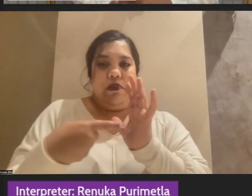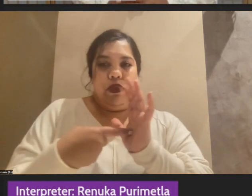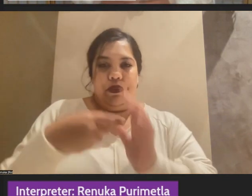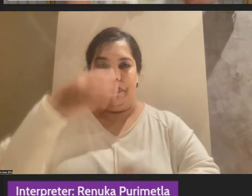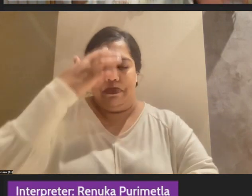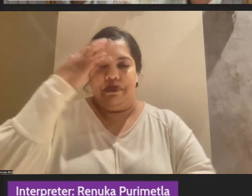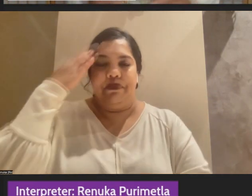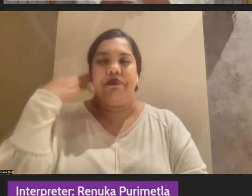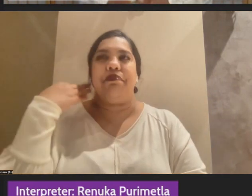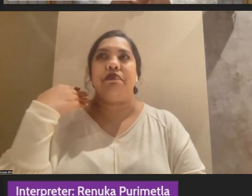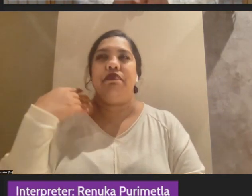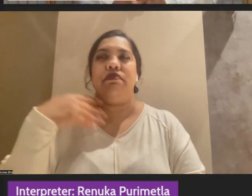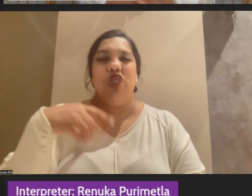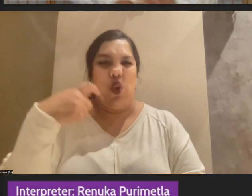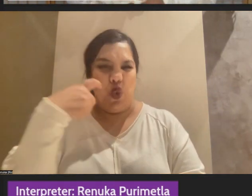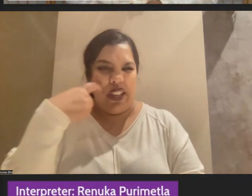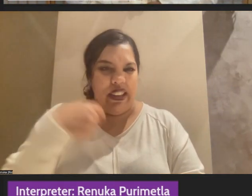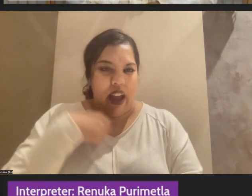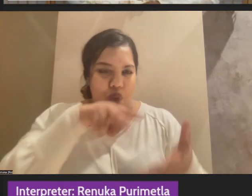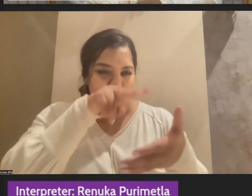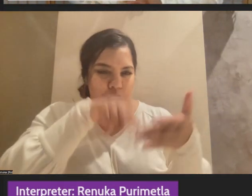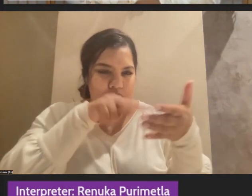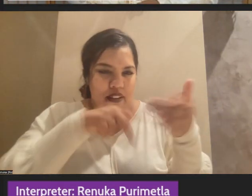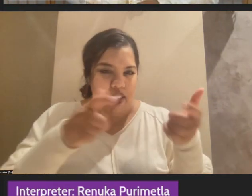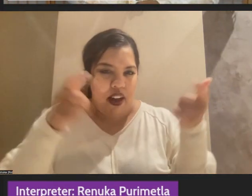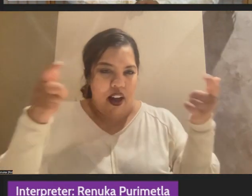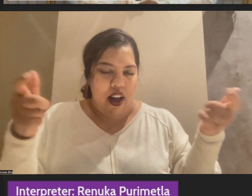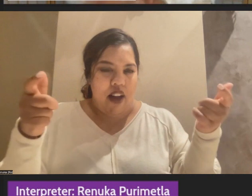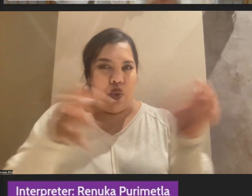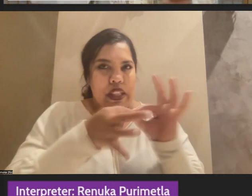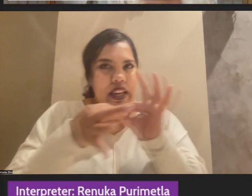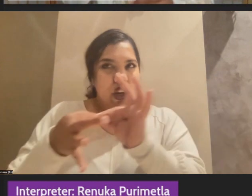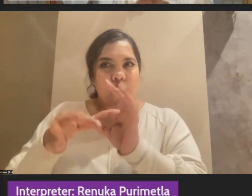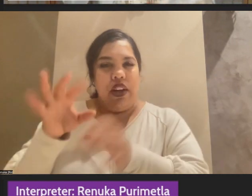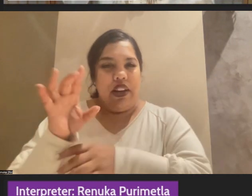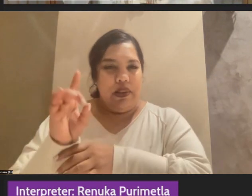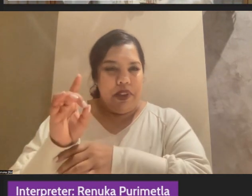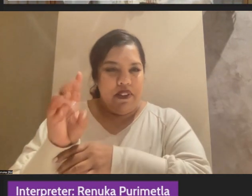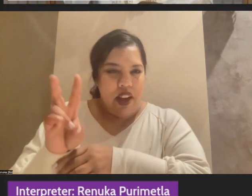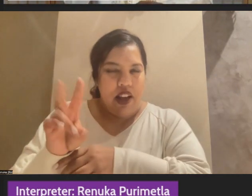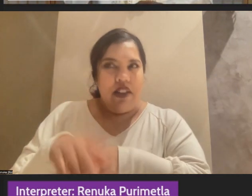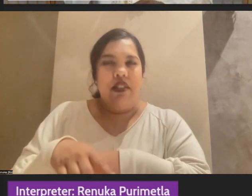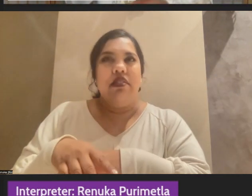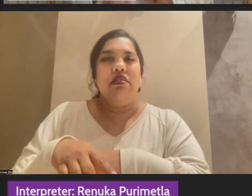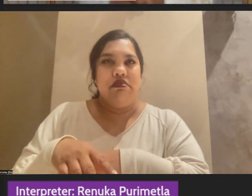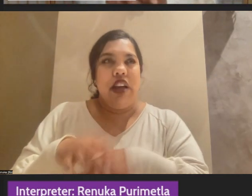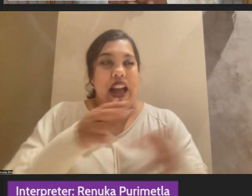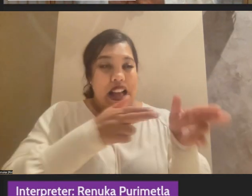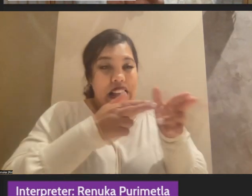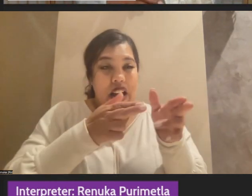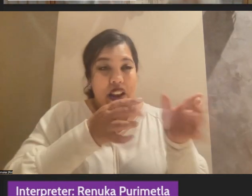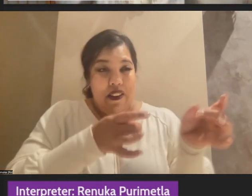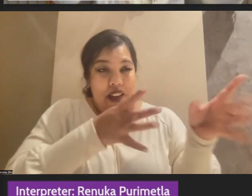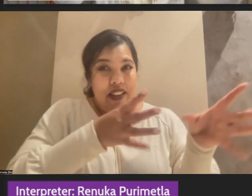because I've been doing a lot of reading and stuff regarding domestic violence and how gun violence plays a part in domestic